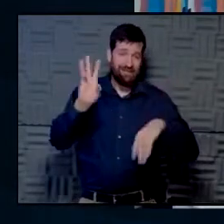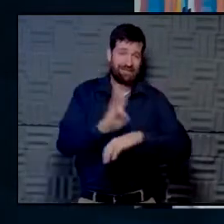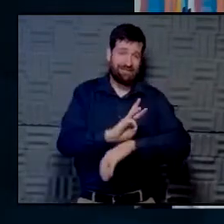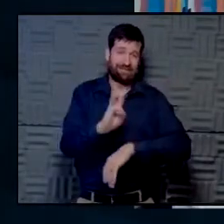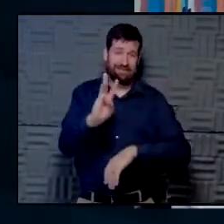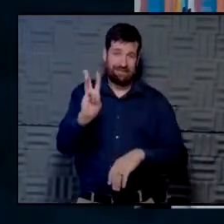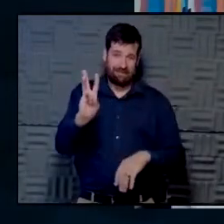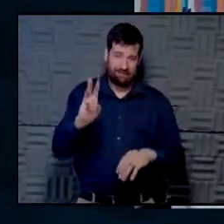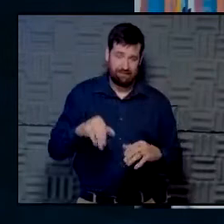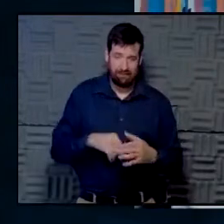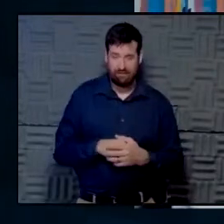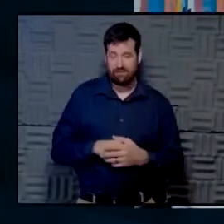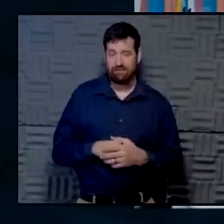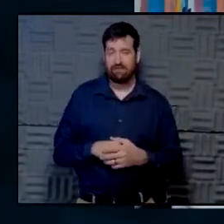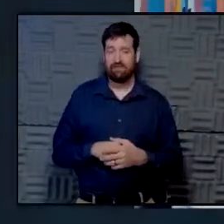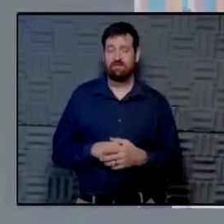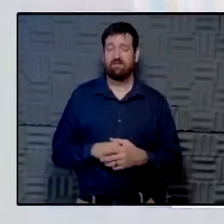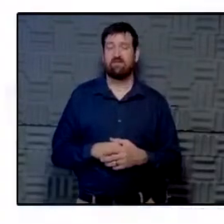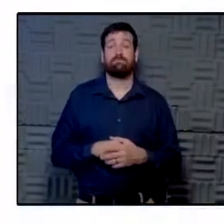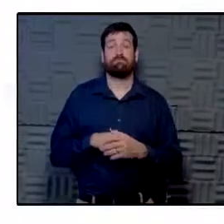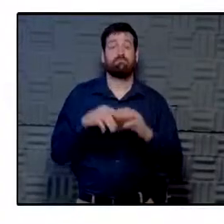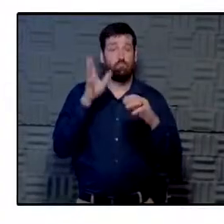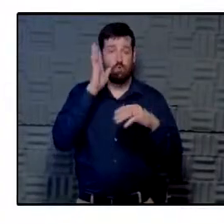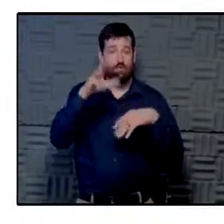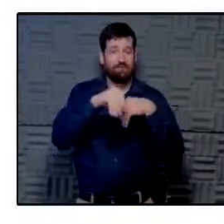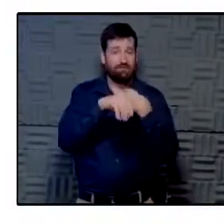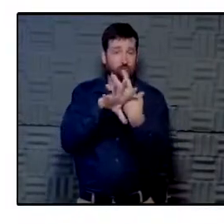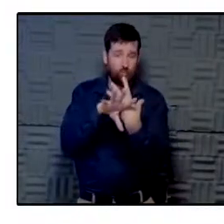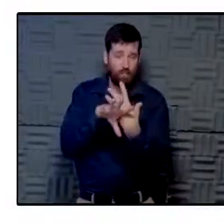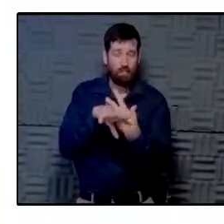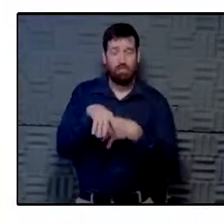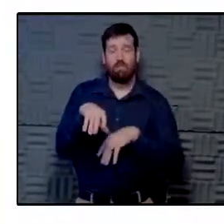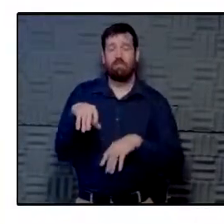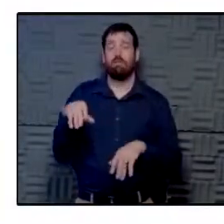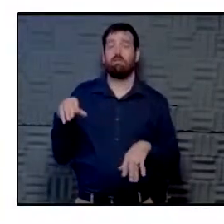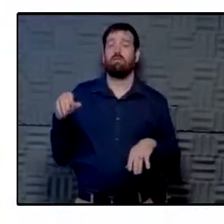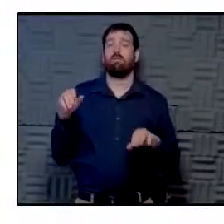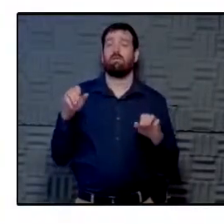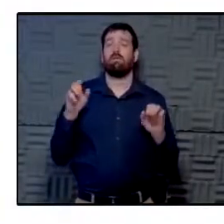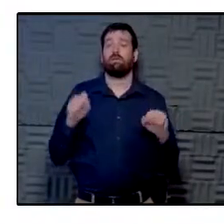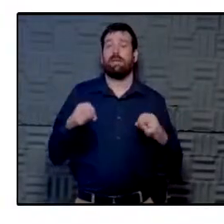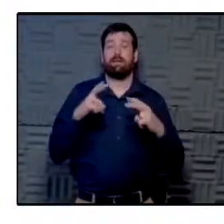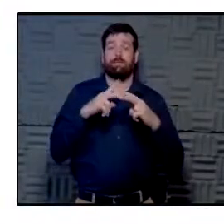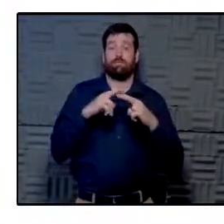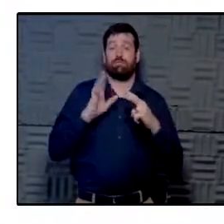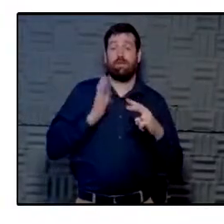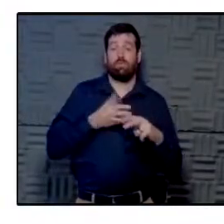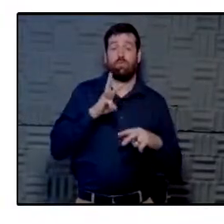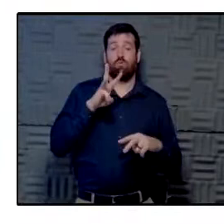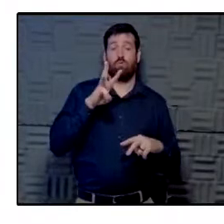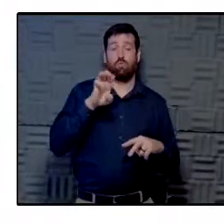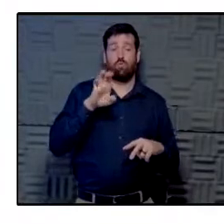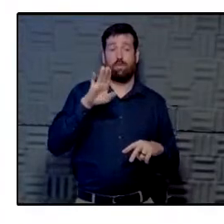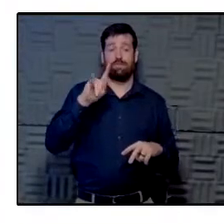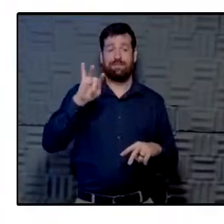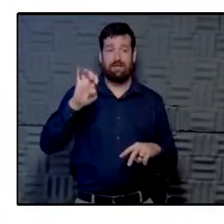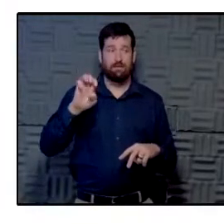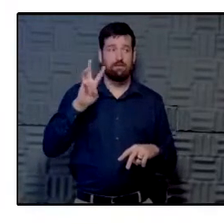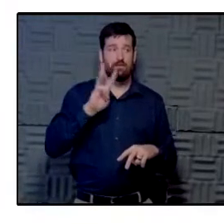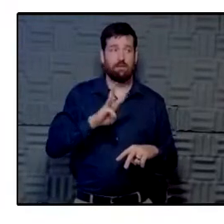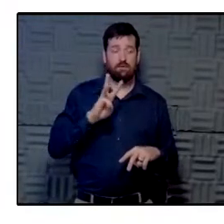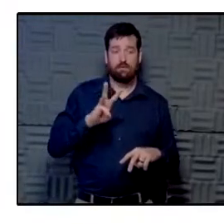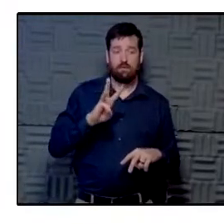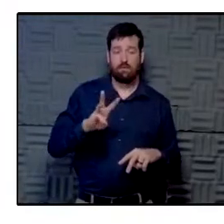p.m. It'll be virtual, so you can go on to either our website,